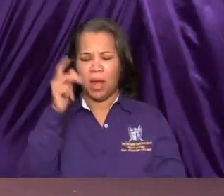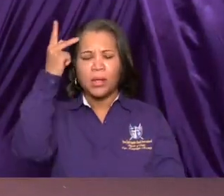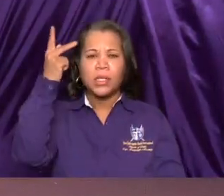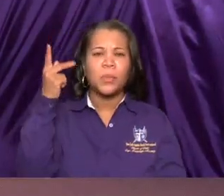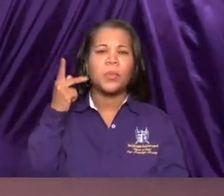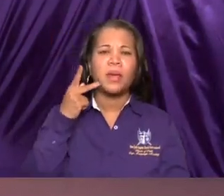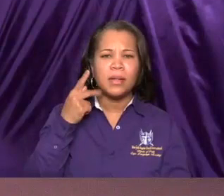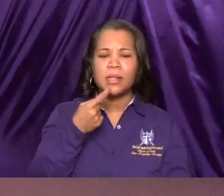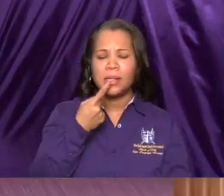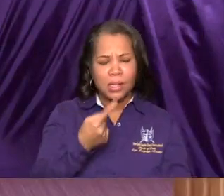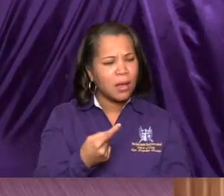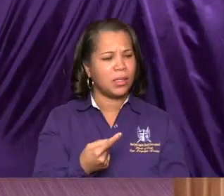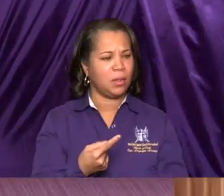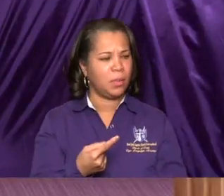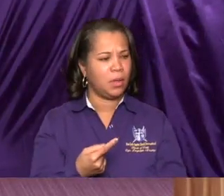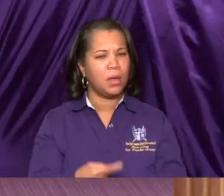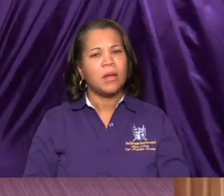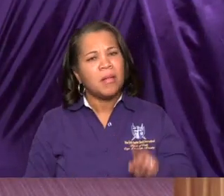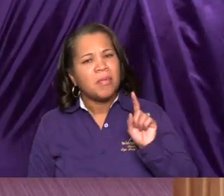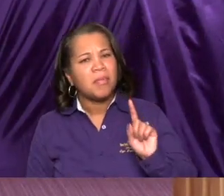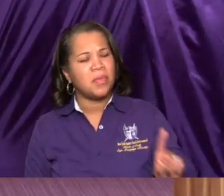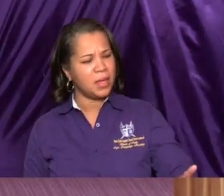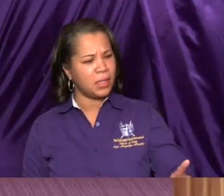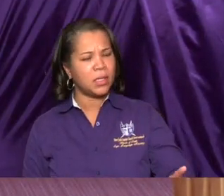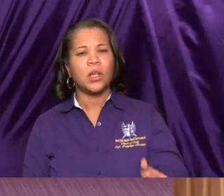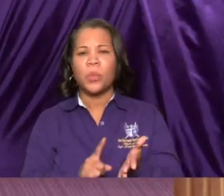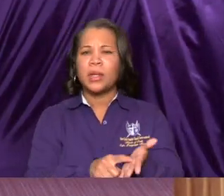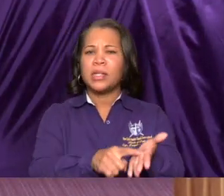Jesus tells the disciples that this is about to be a display